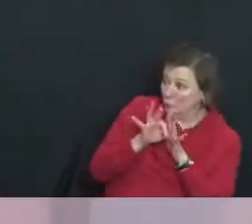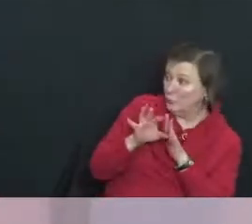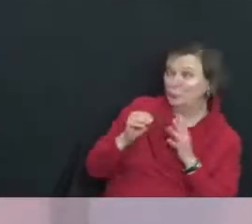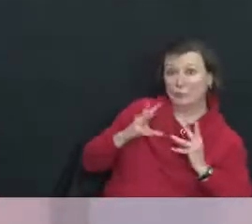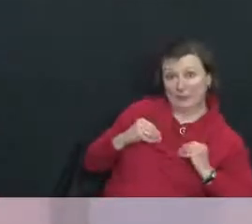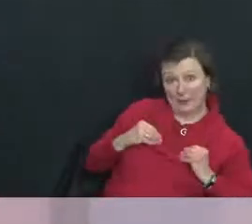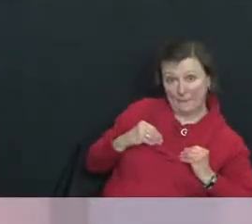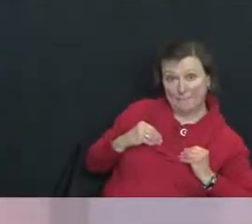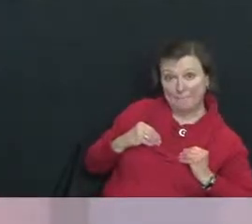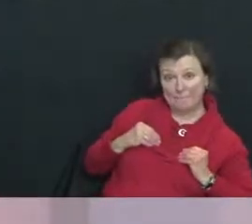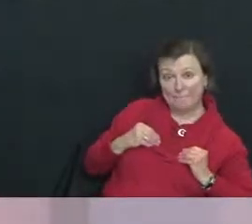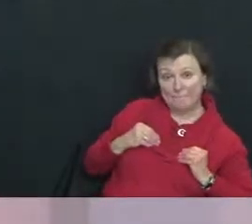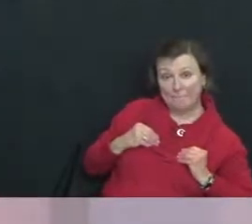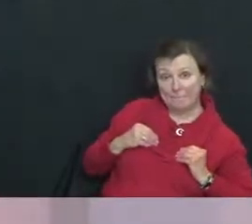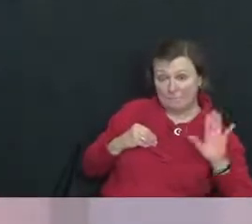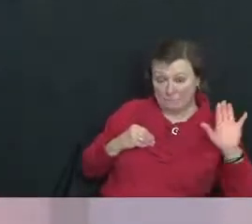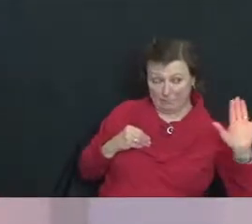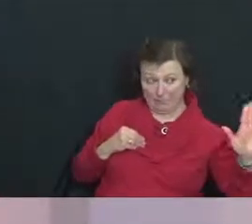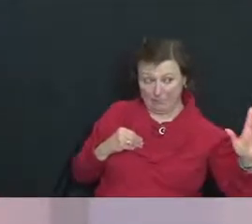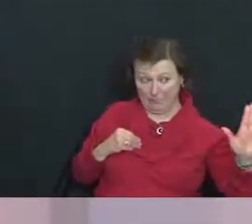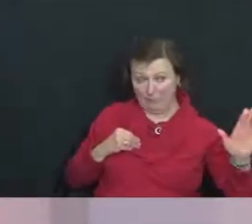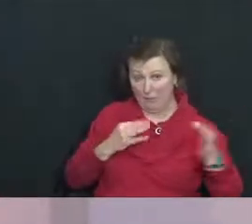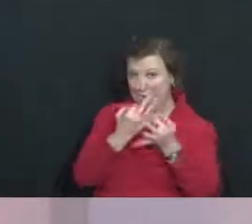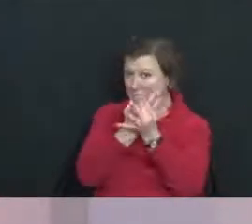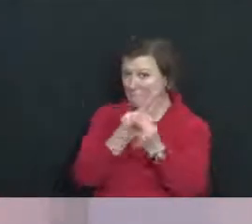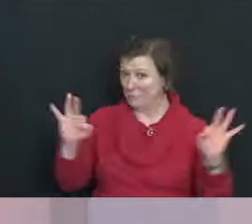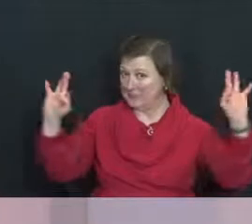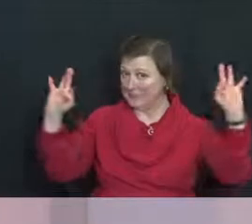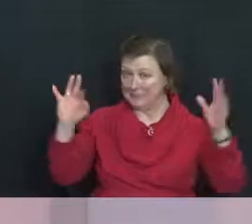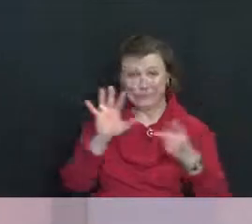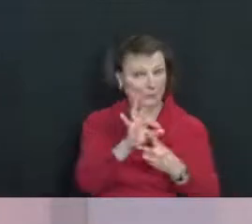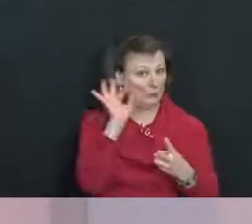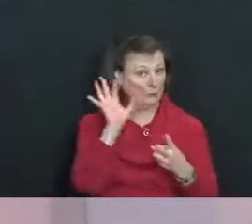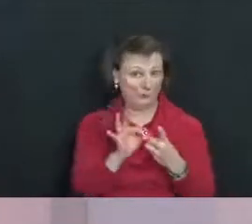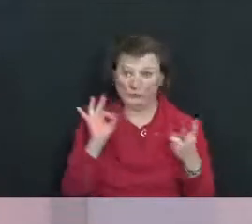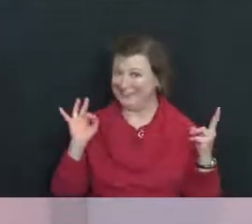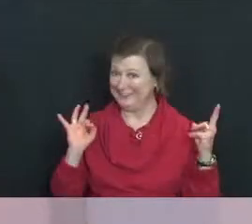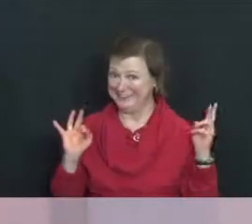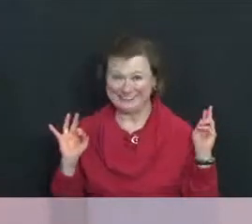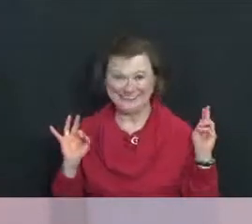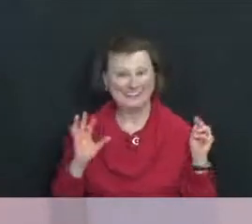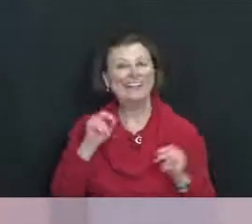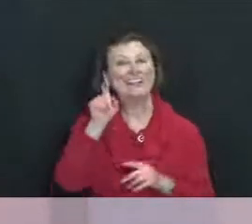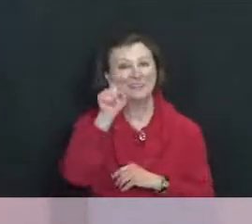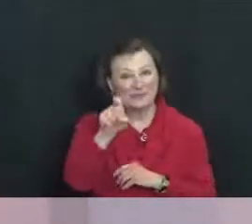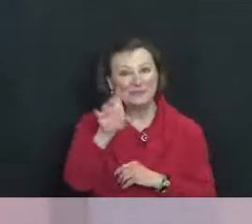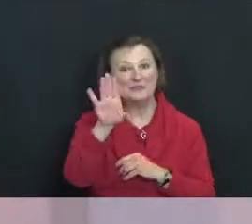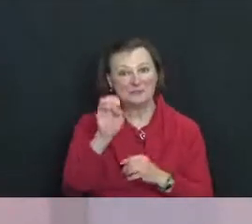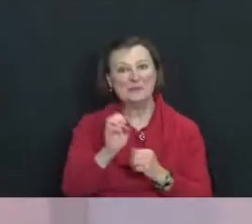them, that is their free choice, and it should be.